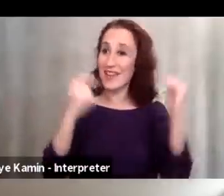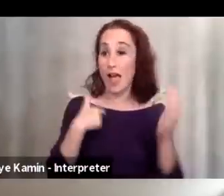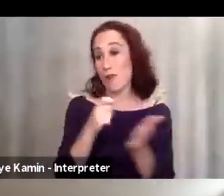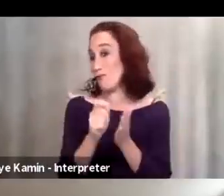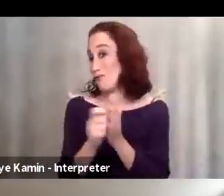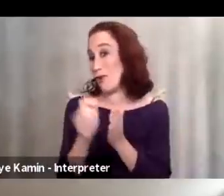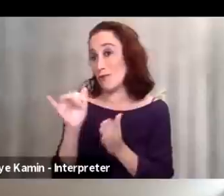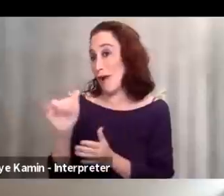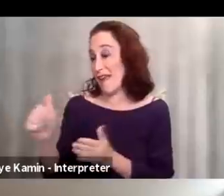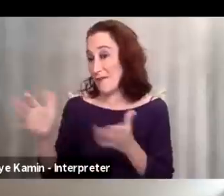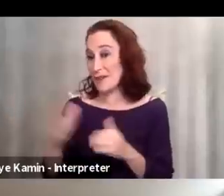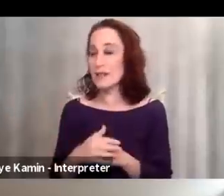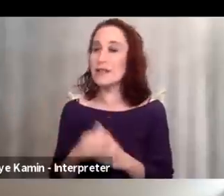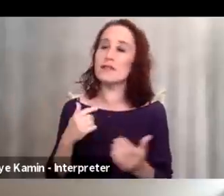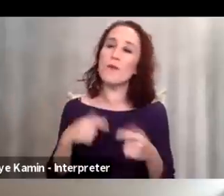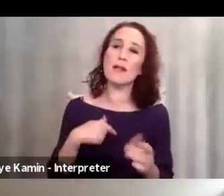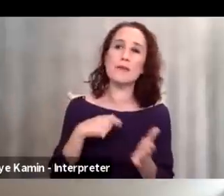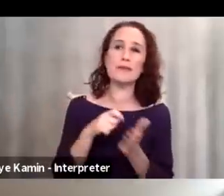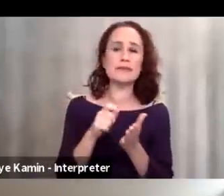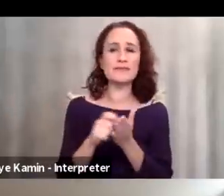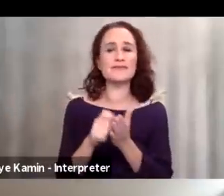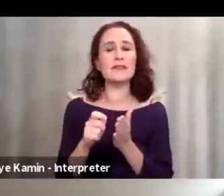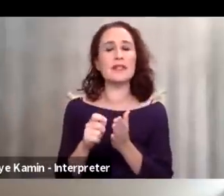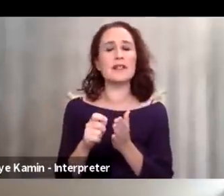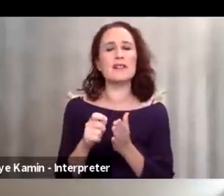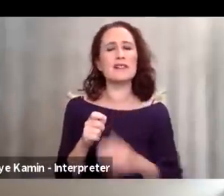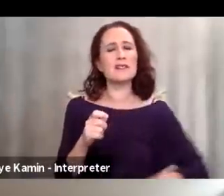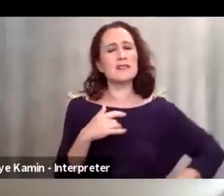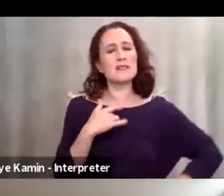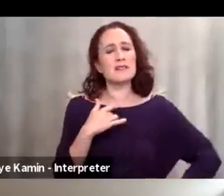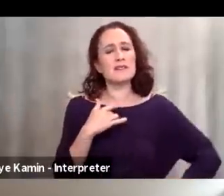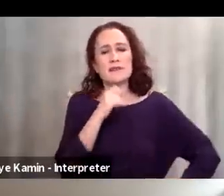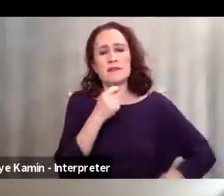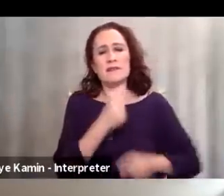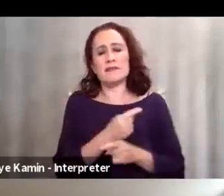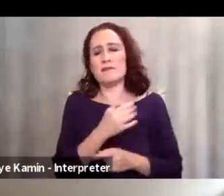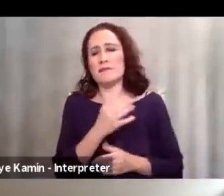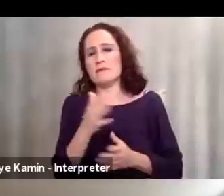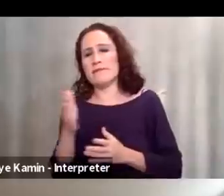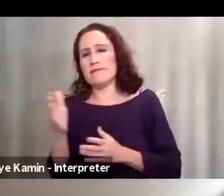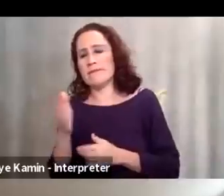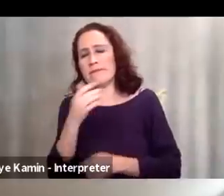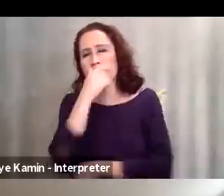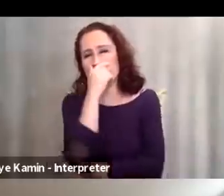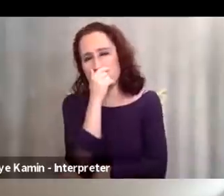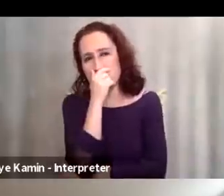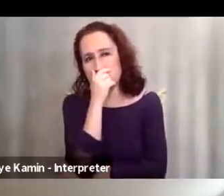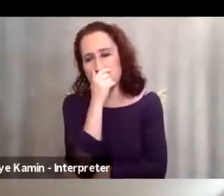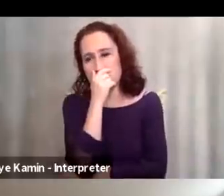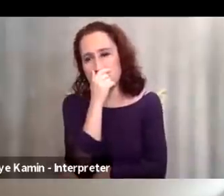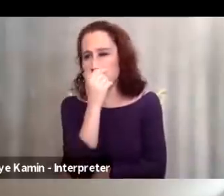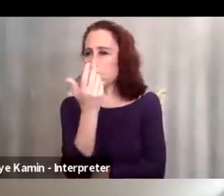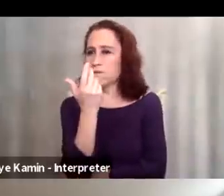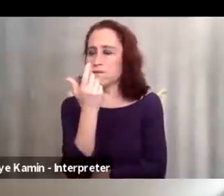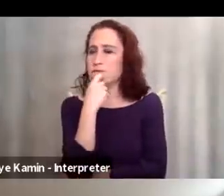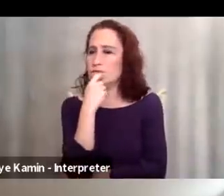book. And as I wrote it, it just, something fell off. As I wrote it, it just, and I couldn't put my finger on what it